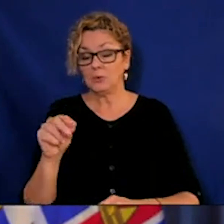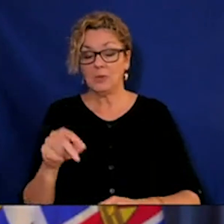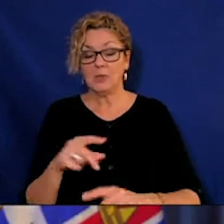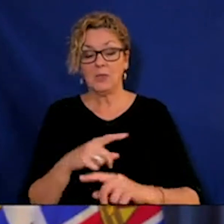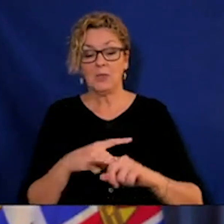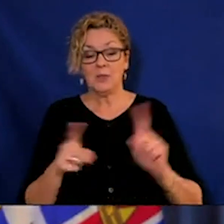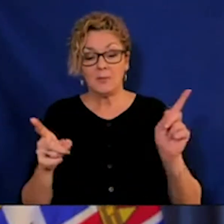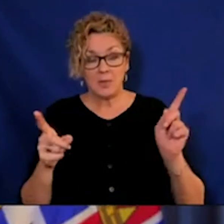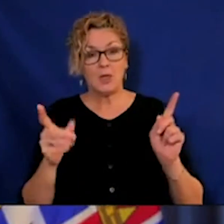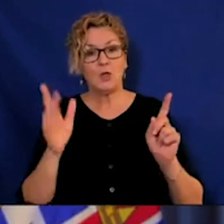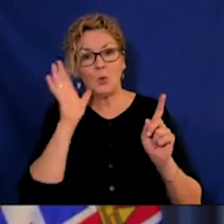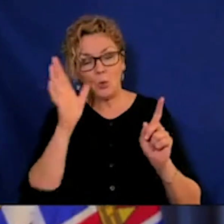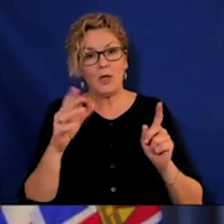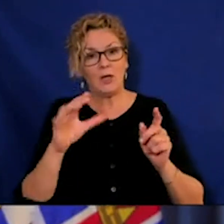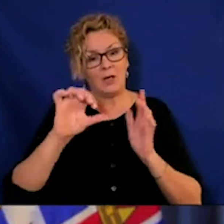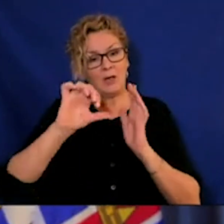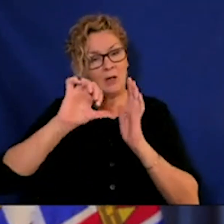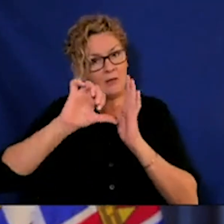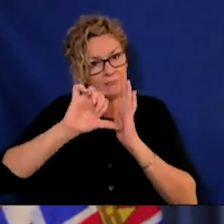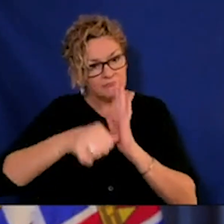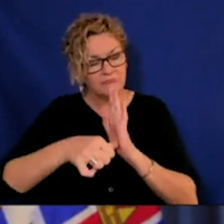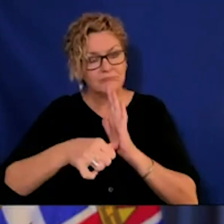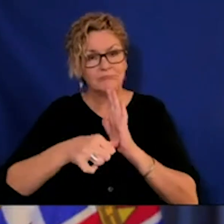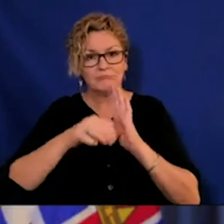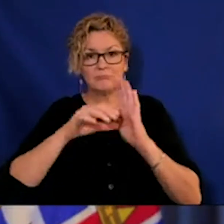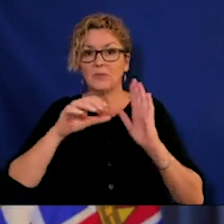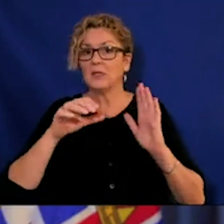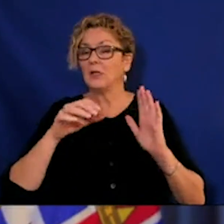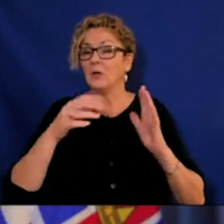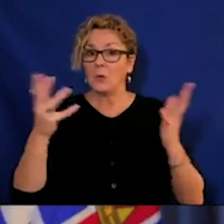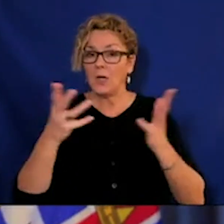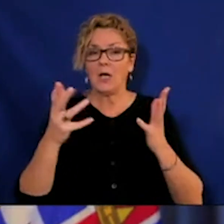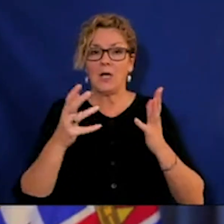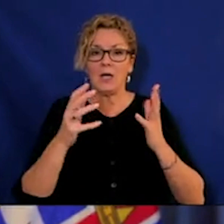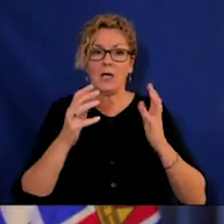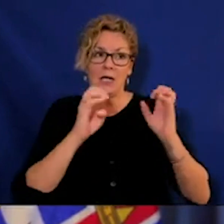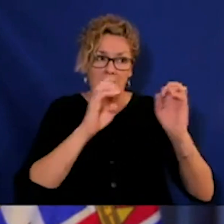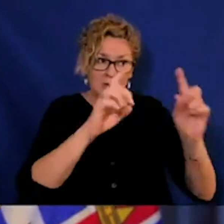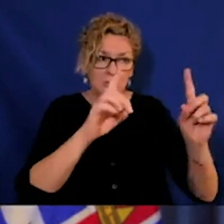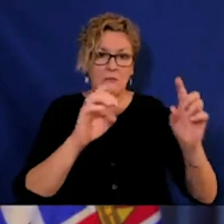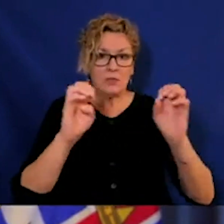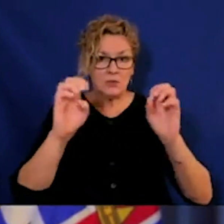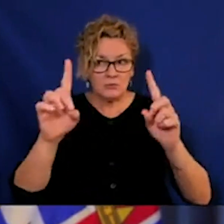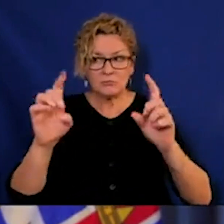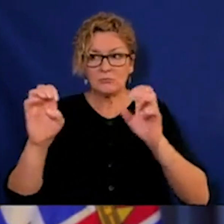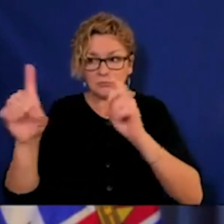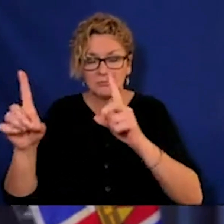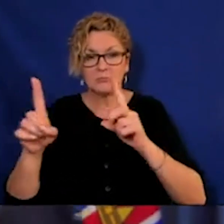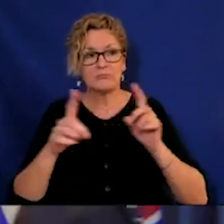engage with people and to give people the information they need so that they can feel safe when they get immunized.